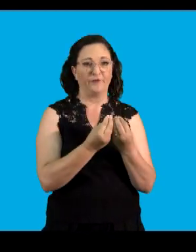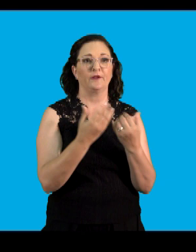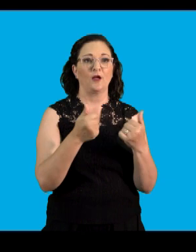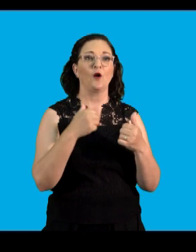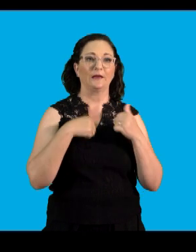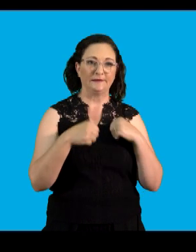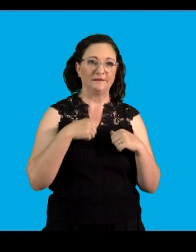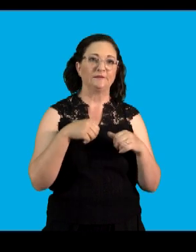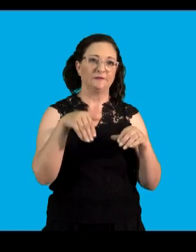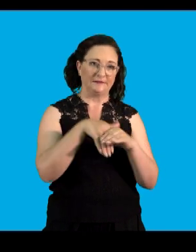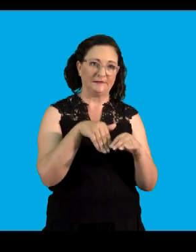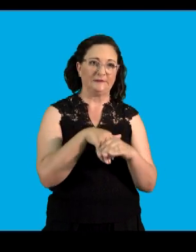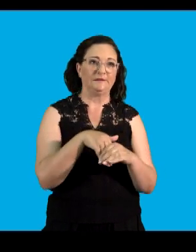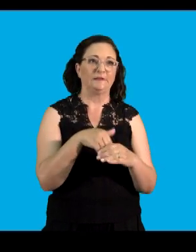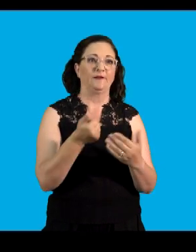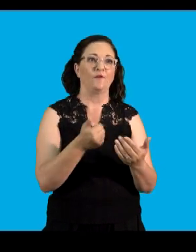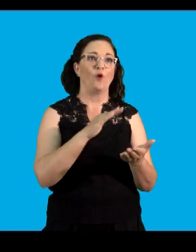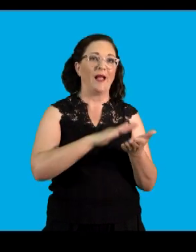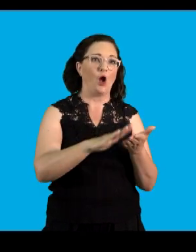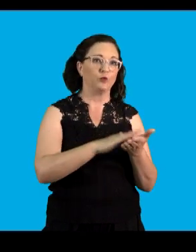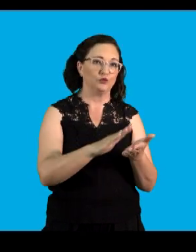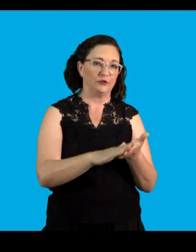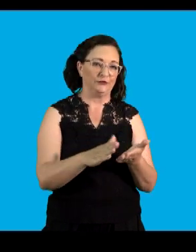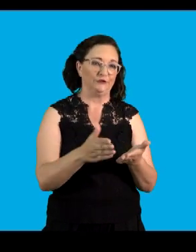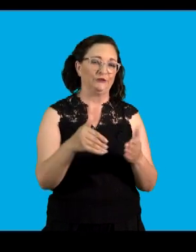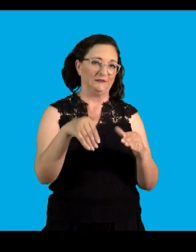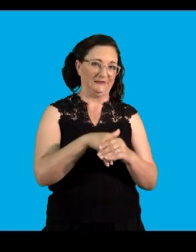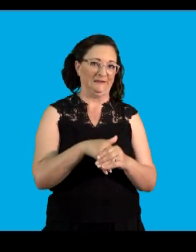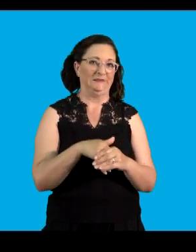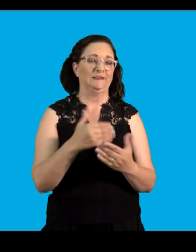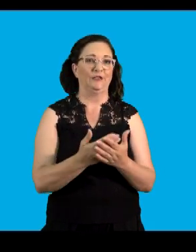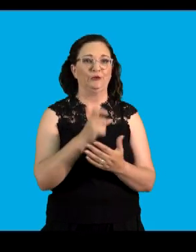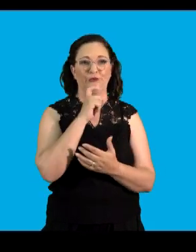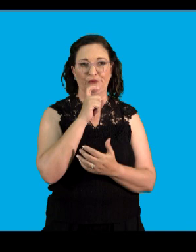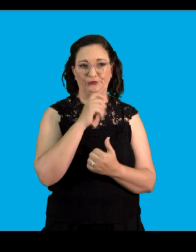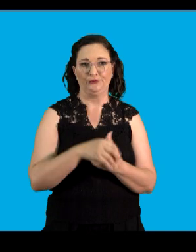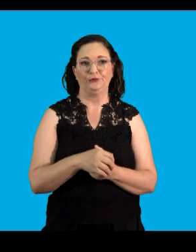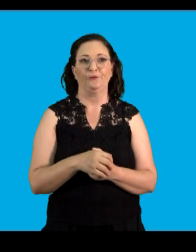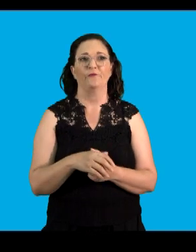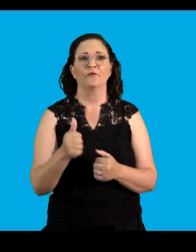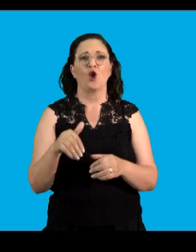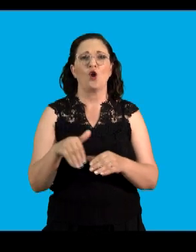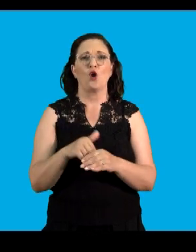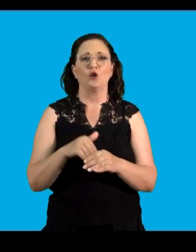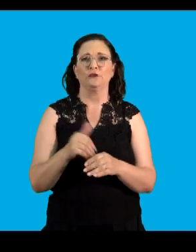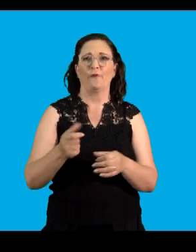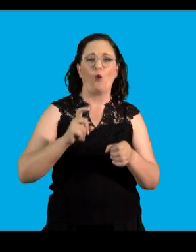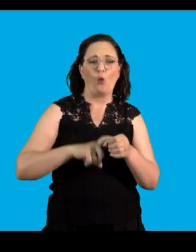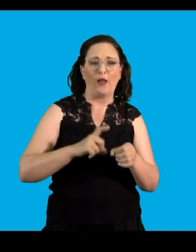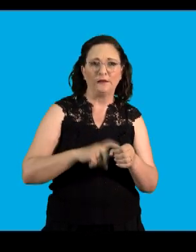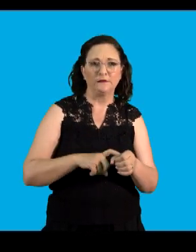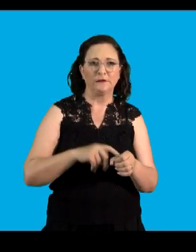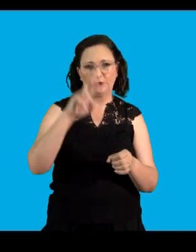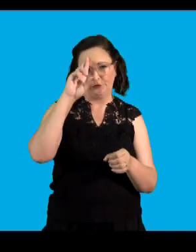and the activities of the business. It forms part of the business operations. And then we looked at the concept of